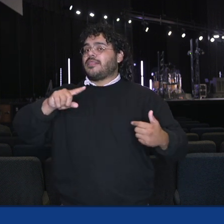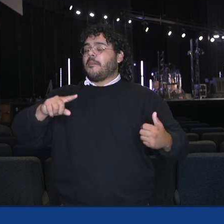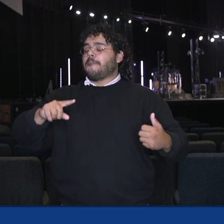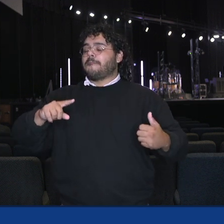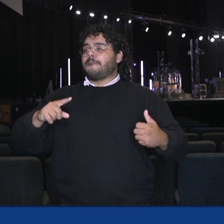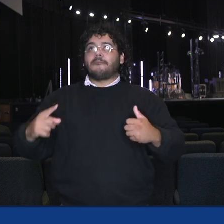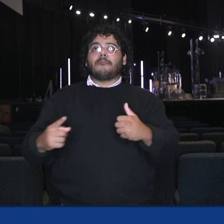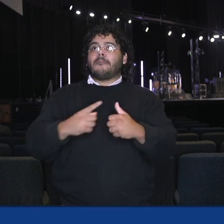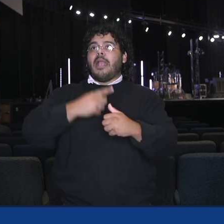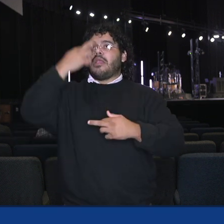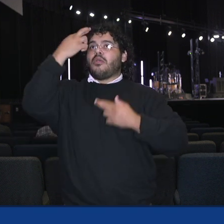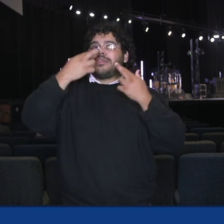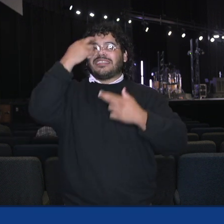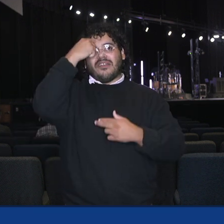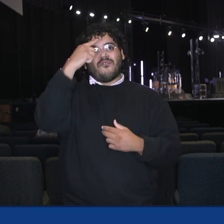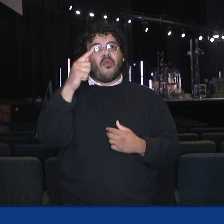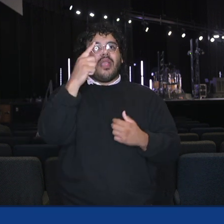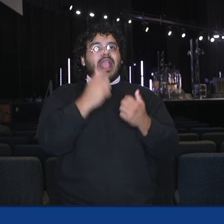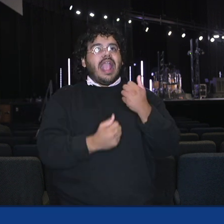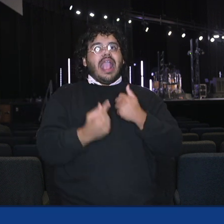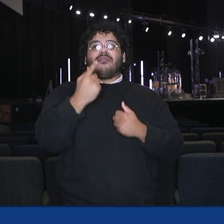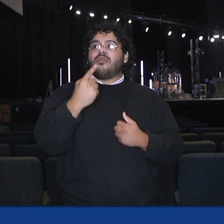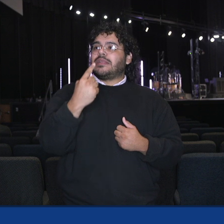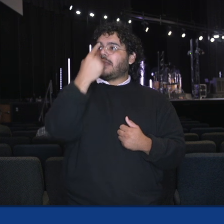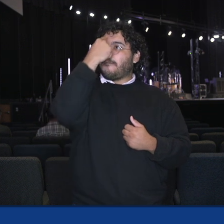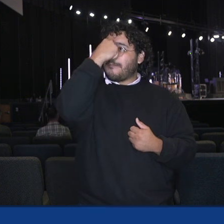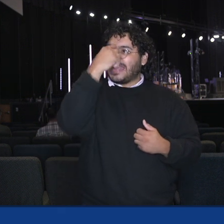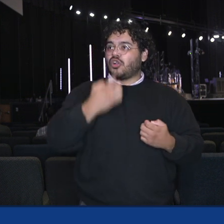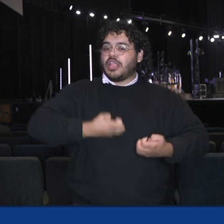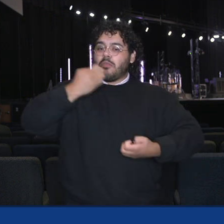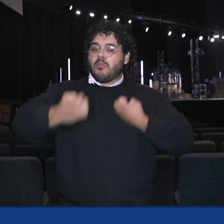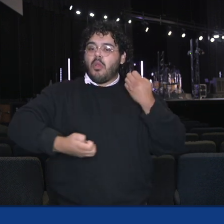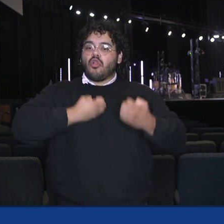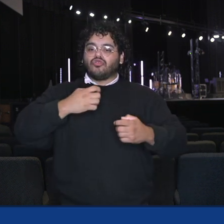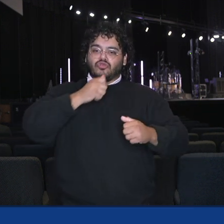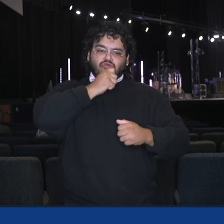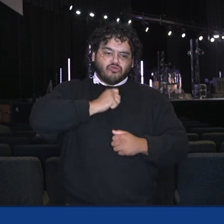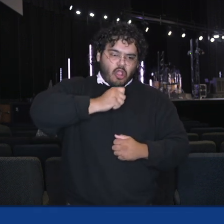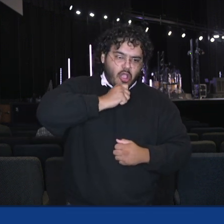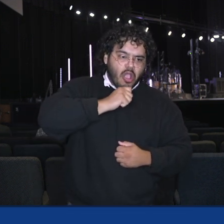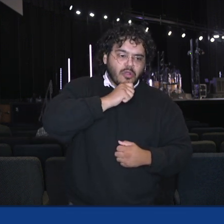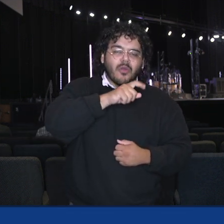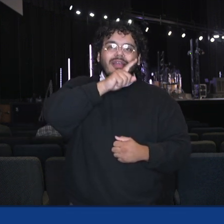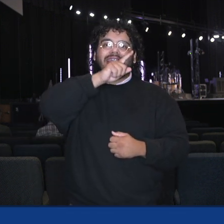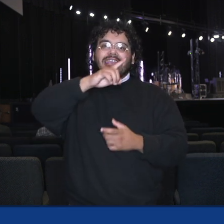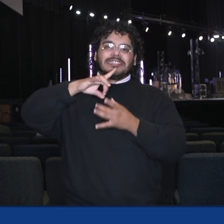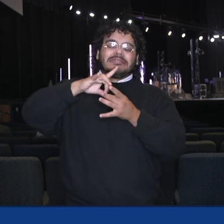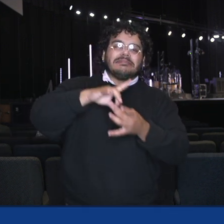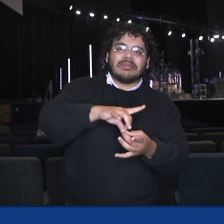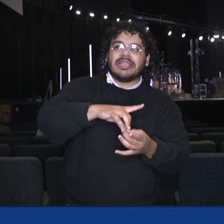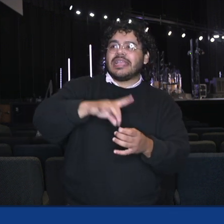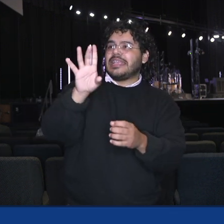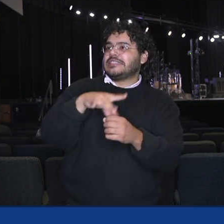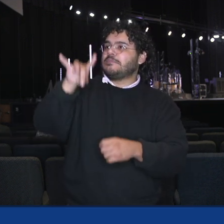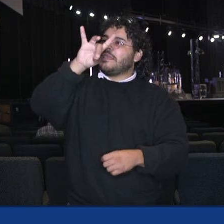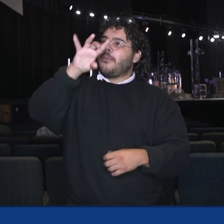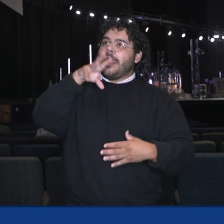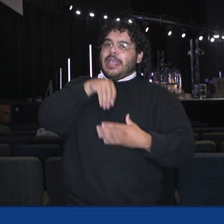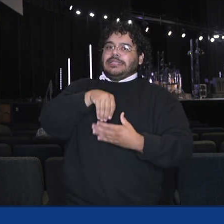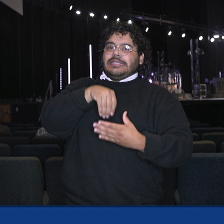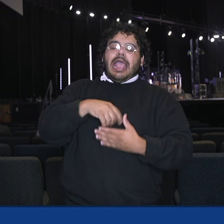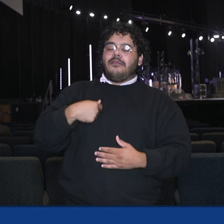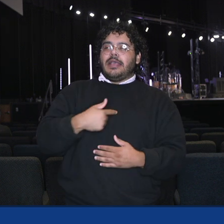sorts of mental and emotional struggles that we have has this underlying nature of a spiritual